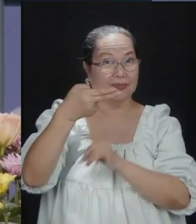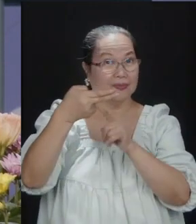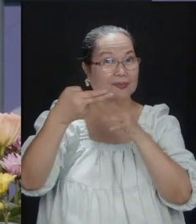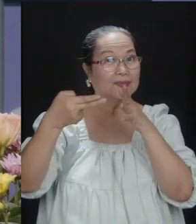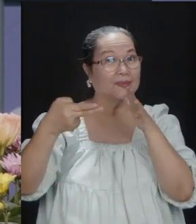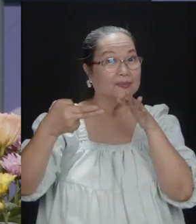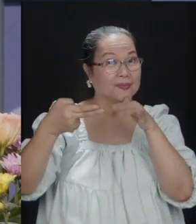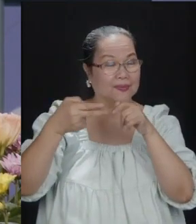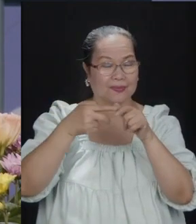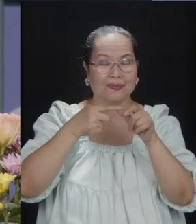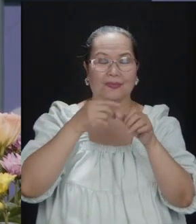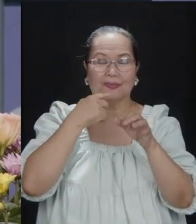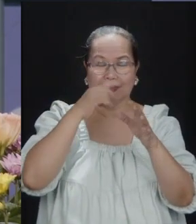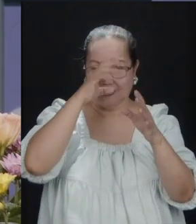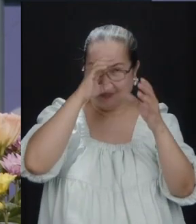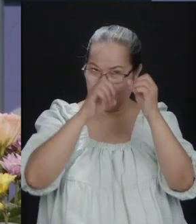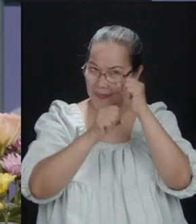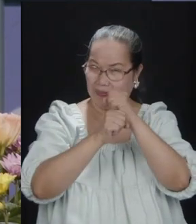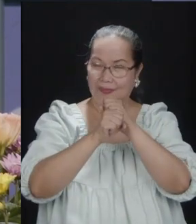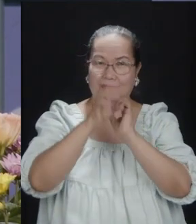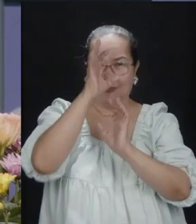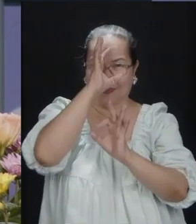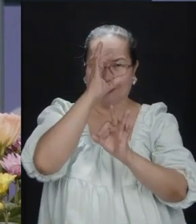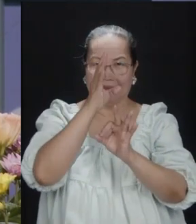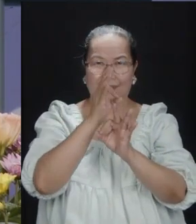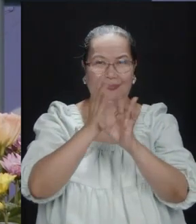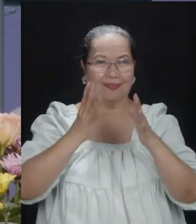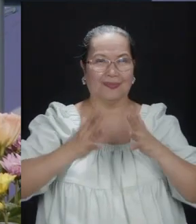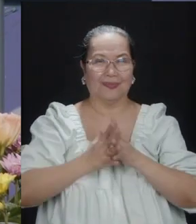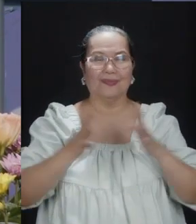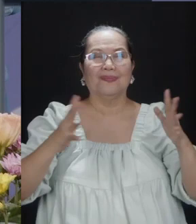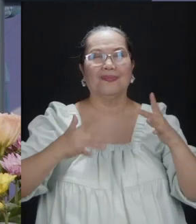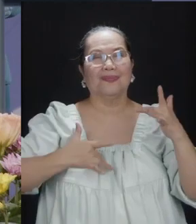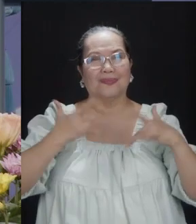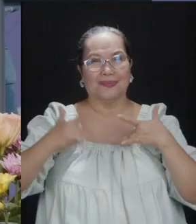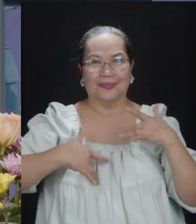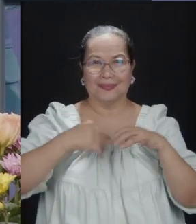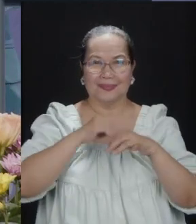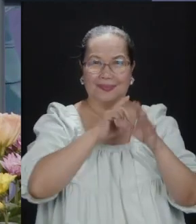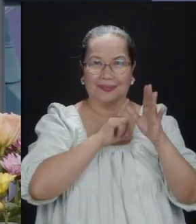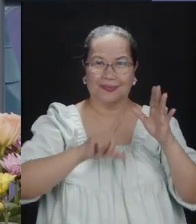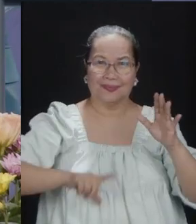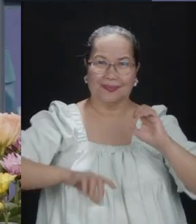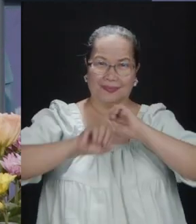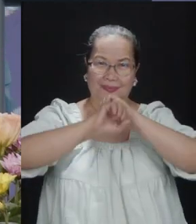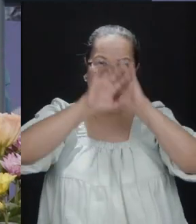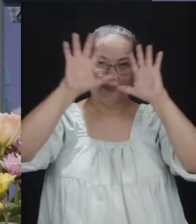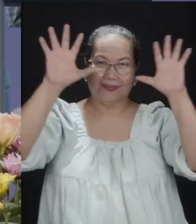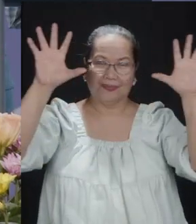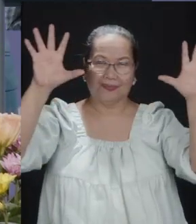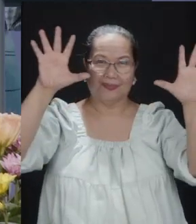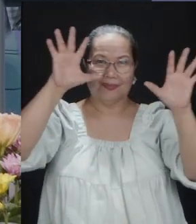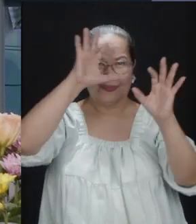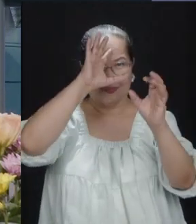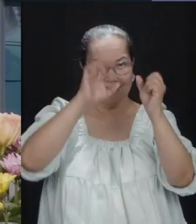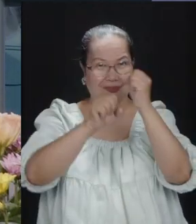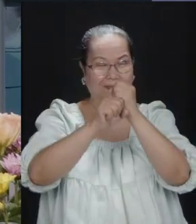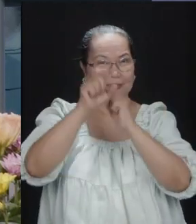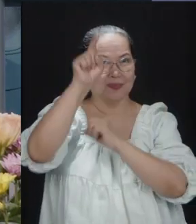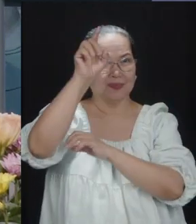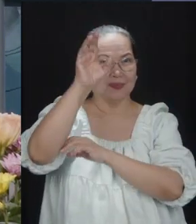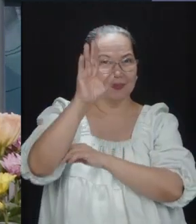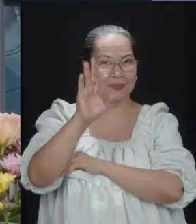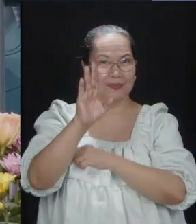account of her trusting faith and exuberant joy in the Lord. It shines a light on the trustworthy God